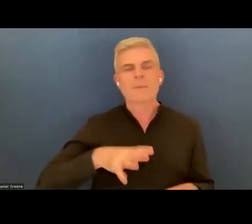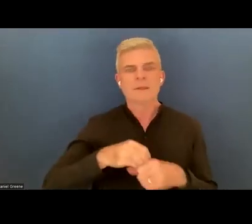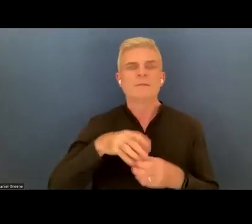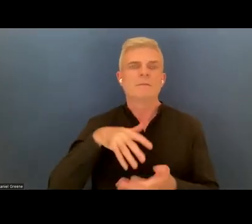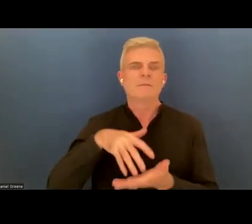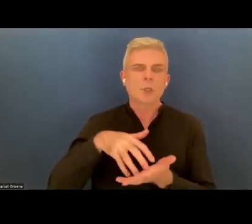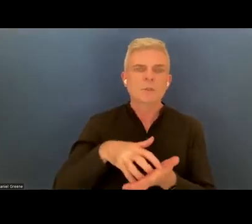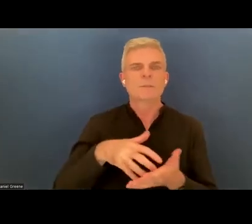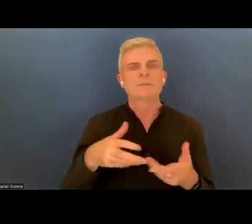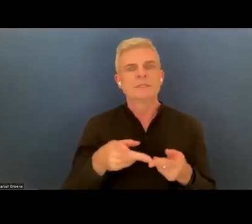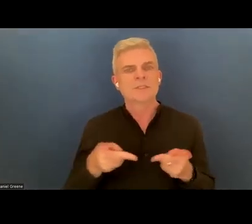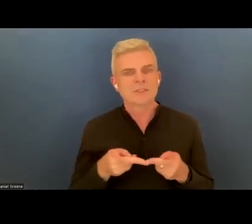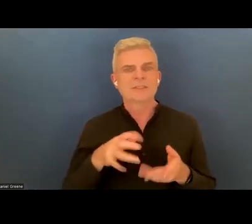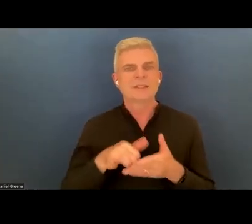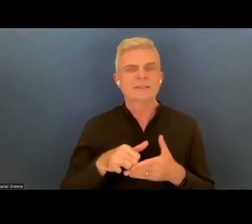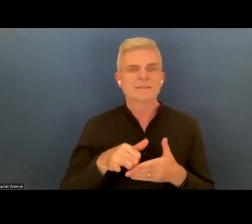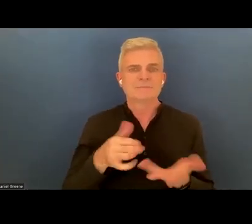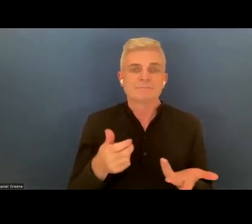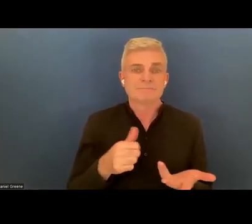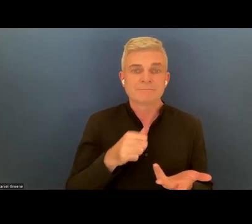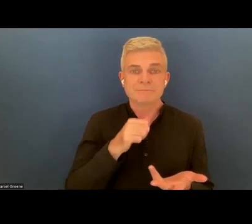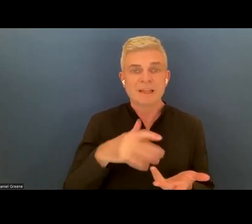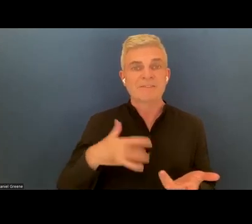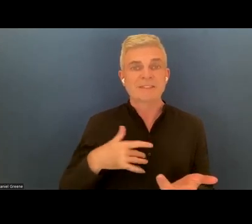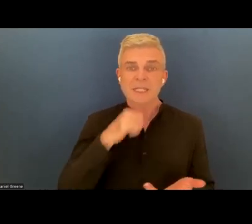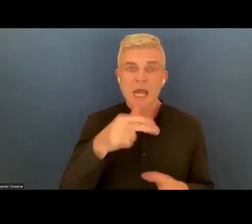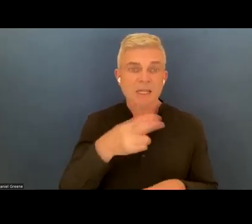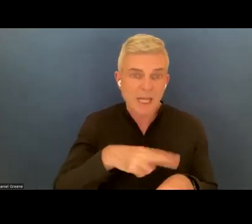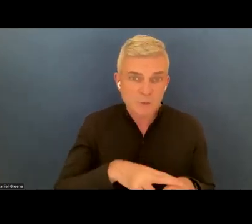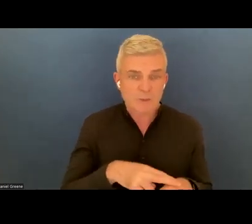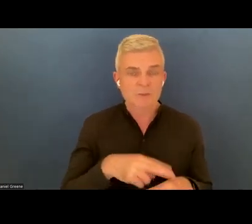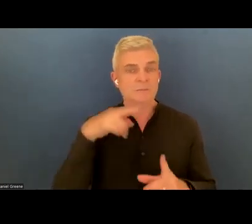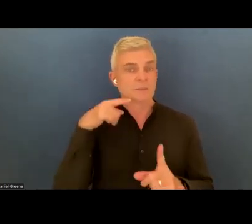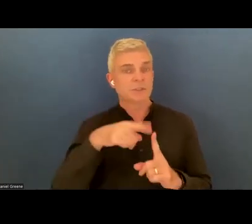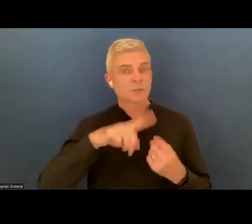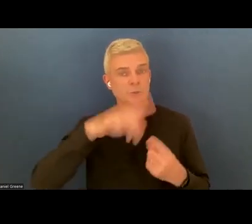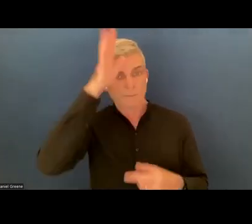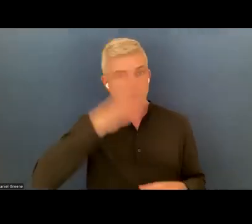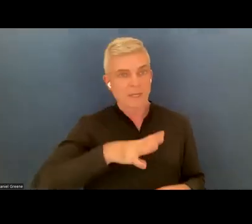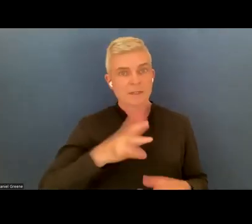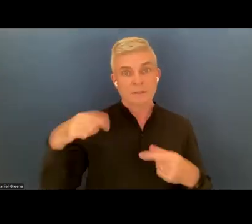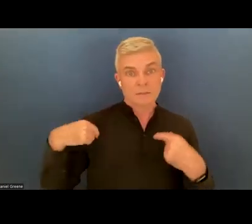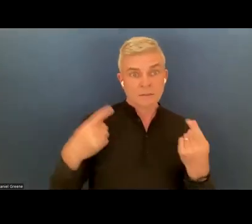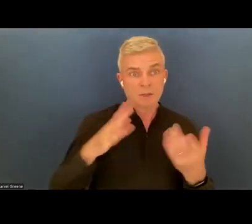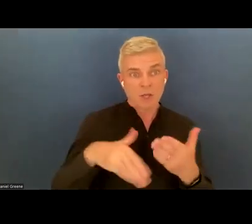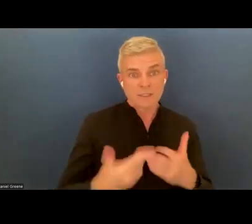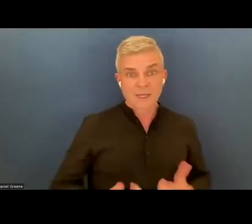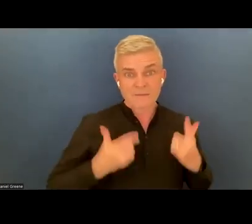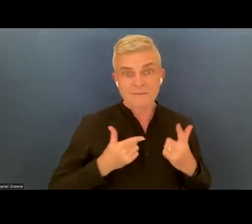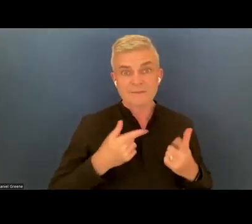often feels unnatural, particularly to a man who's been told all his life that sharing feelings indicates weakness, which is